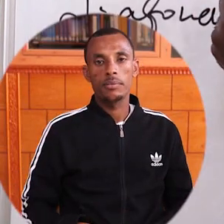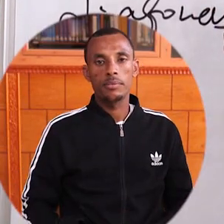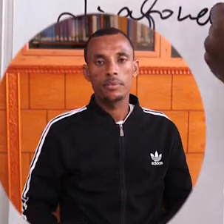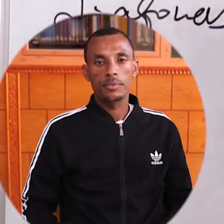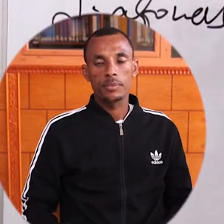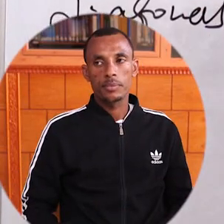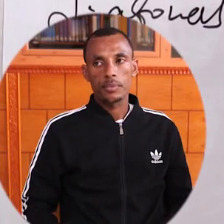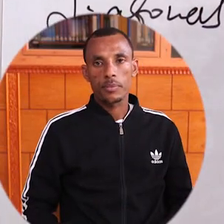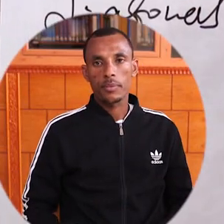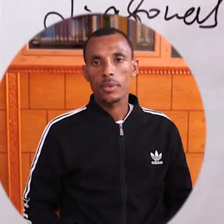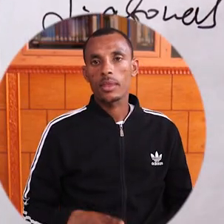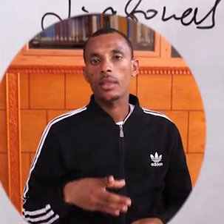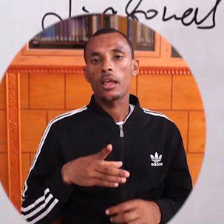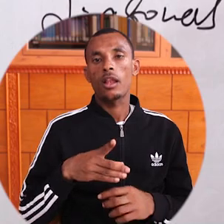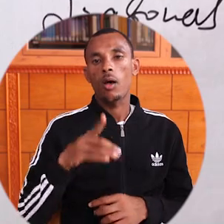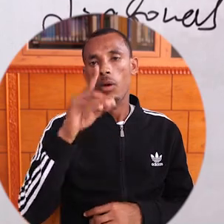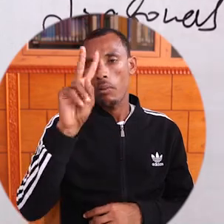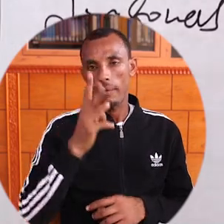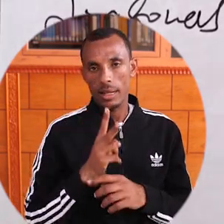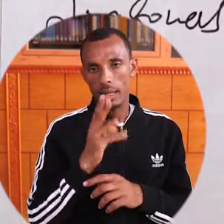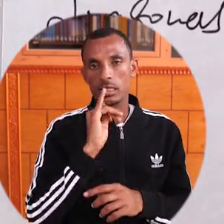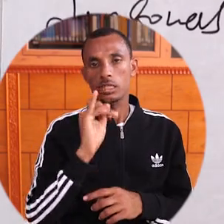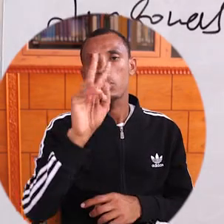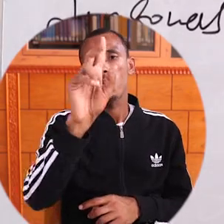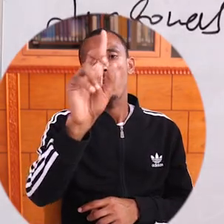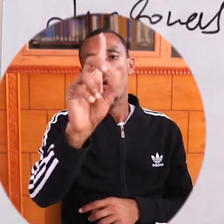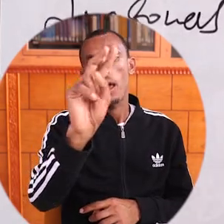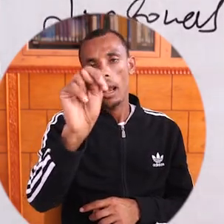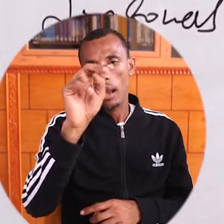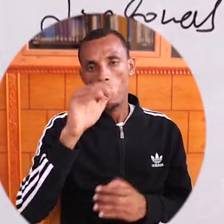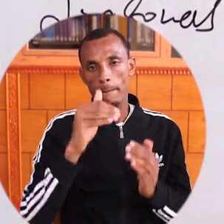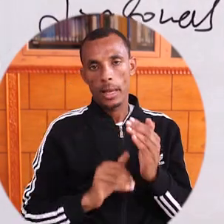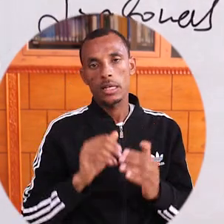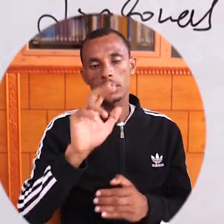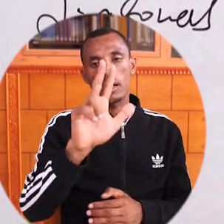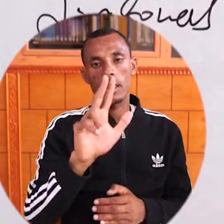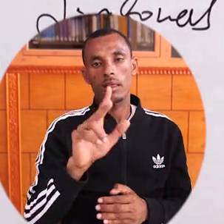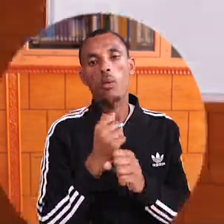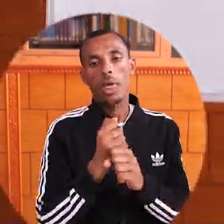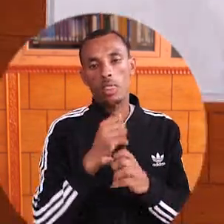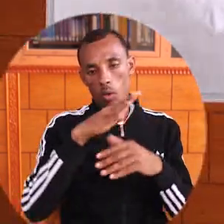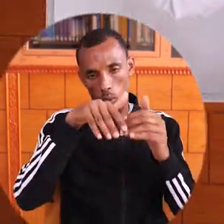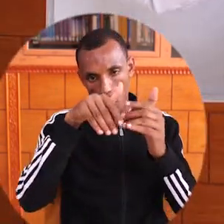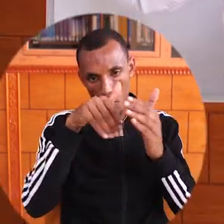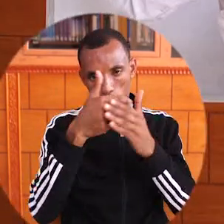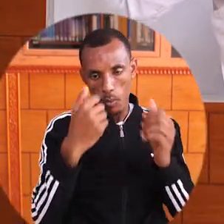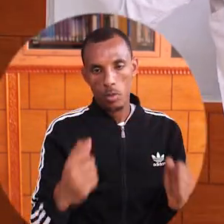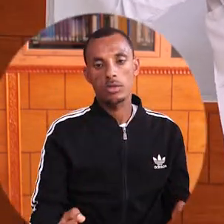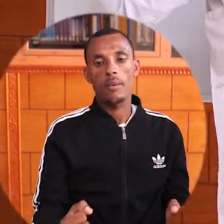diagonals from one vertex is n minus 3. The formula calculate